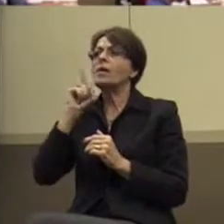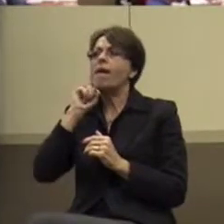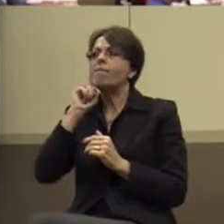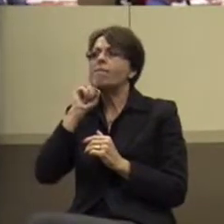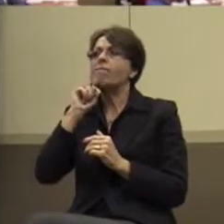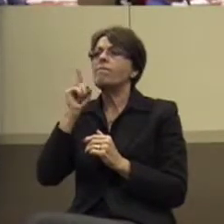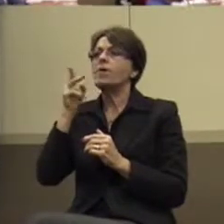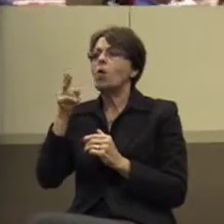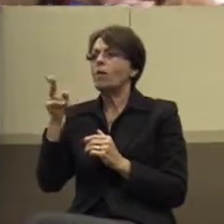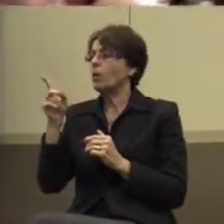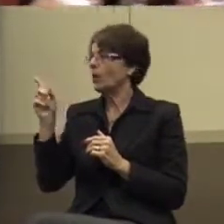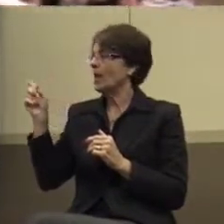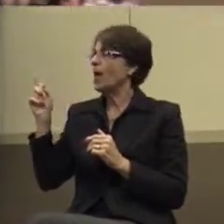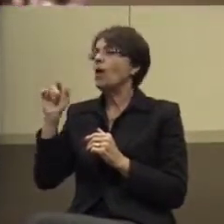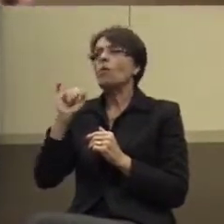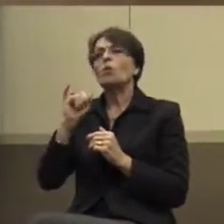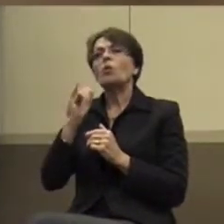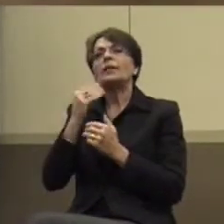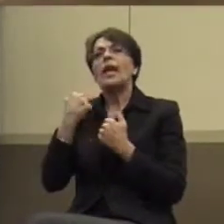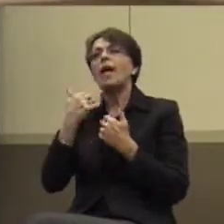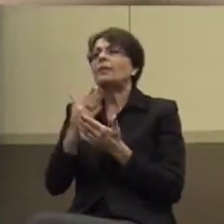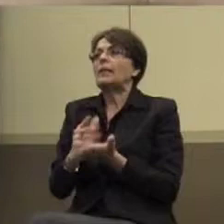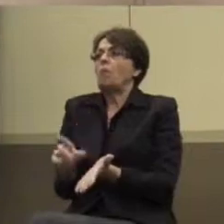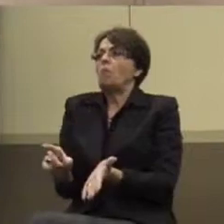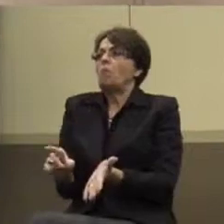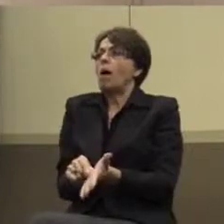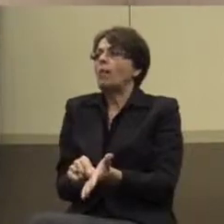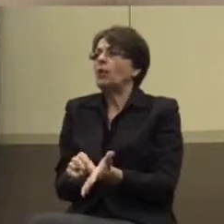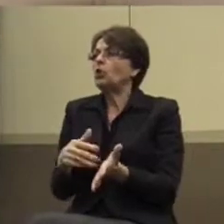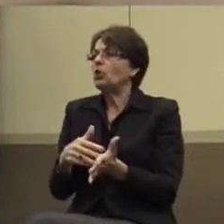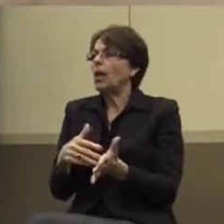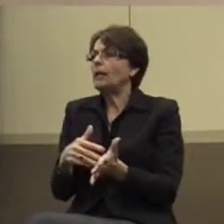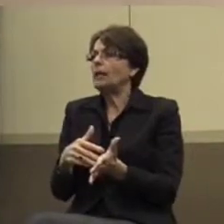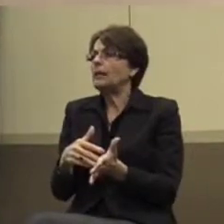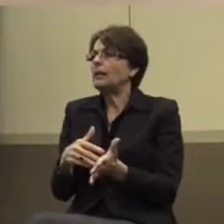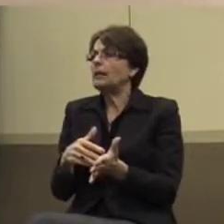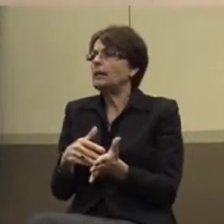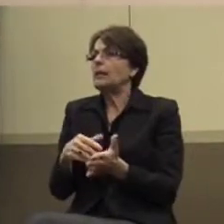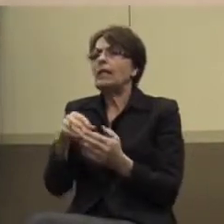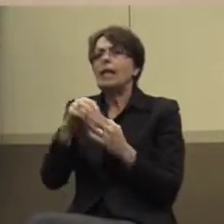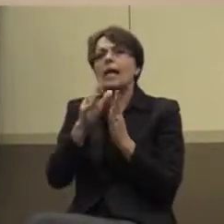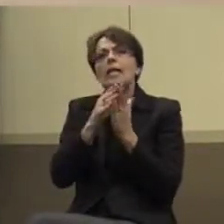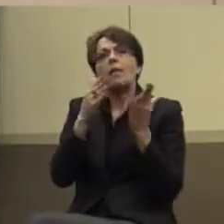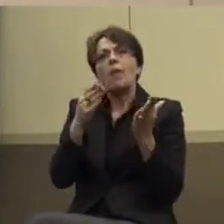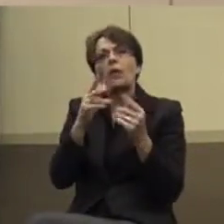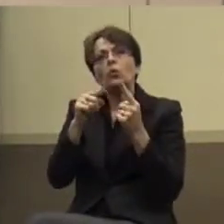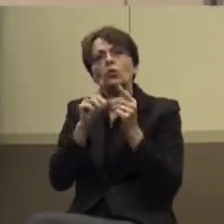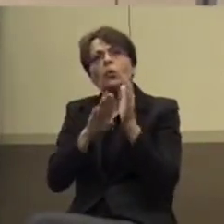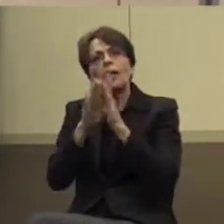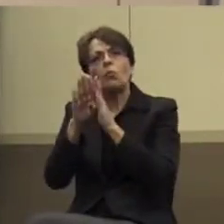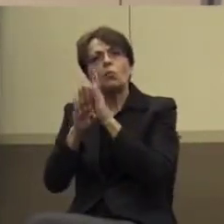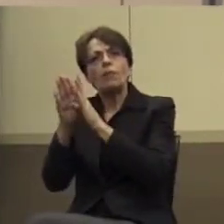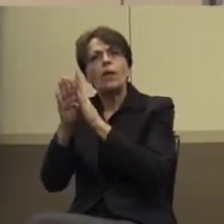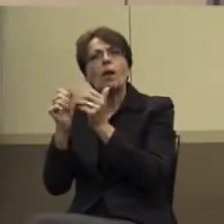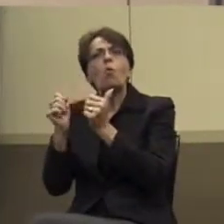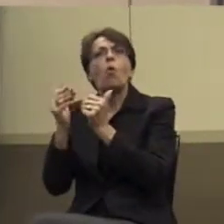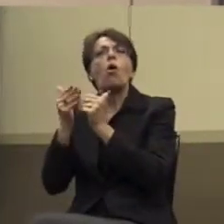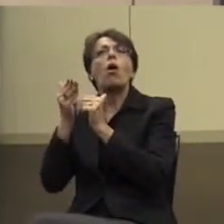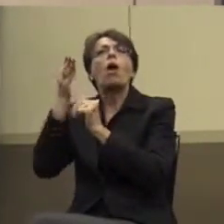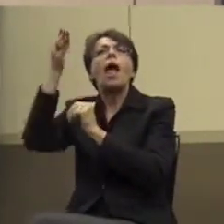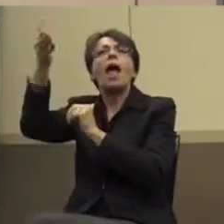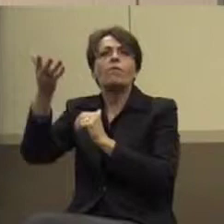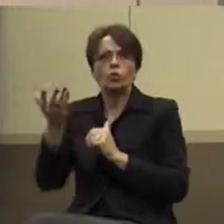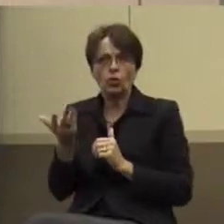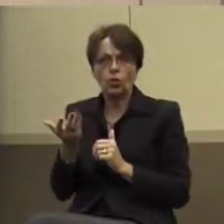that have some published studies, okay? Either in the manuals, whenever they were developed, or after, okay?